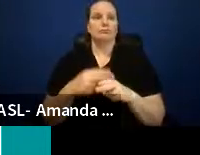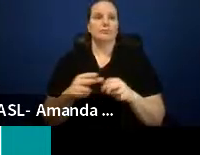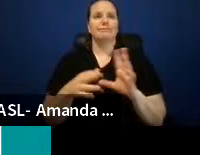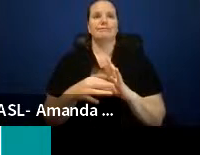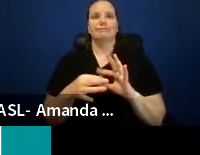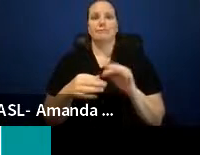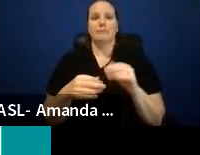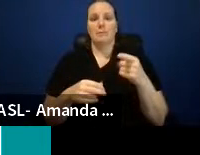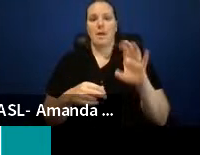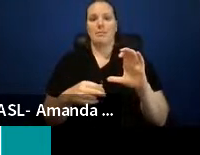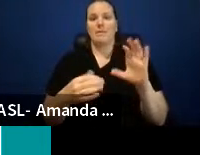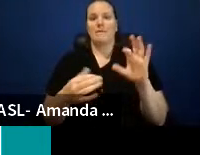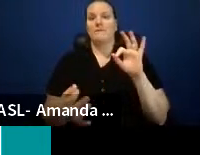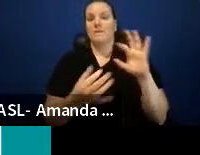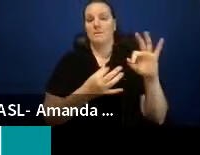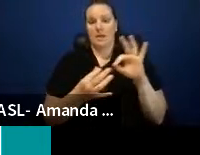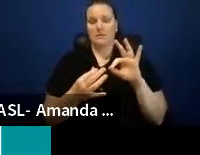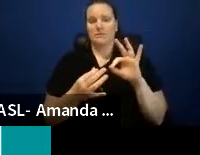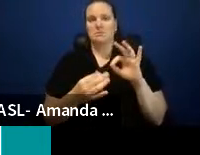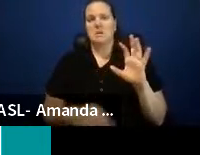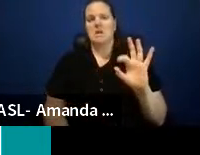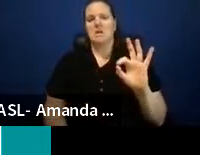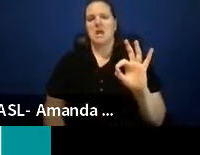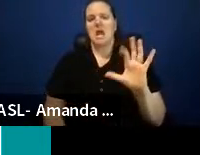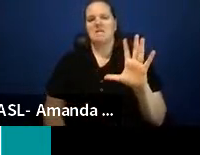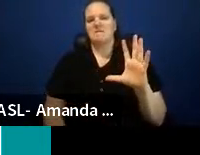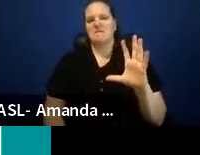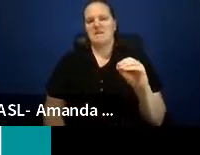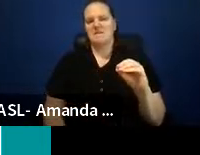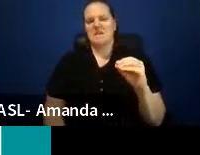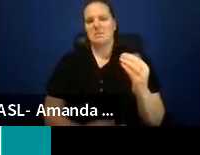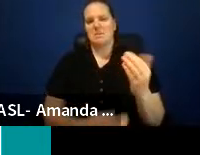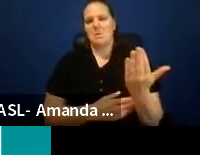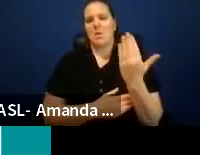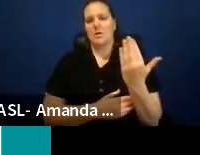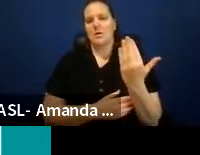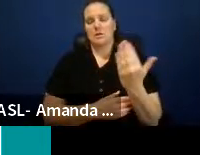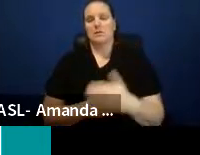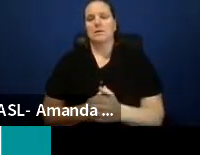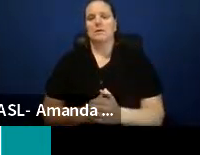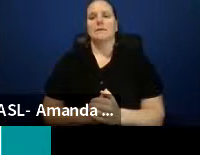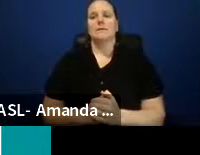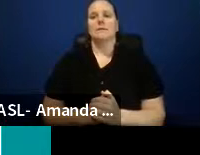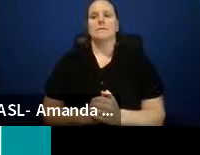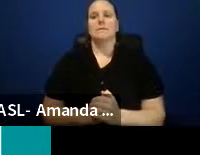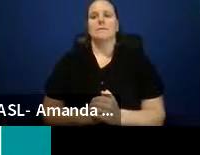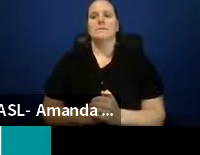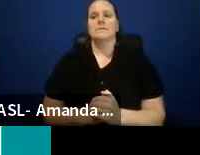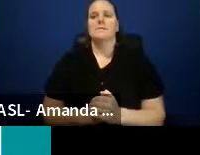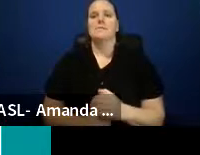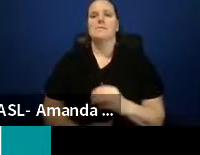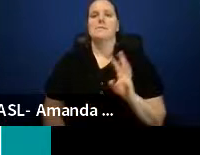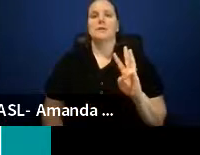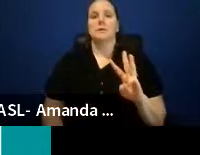input later in the meeting today around 9:50 a.m. Please see